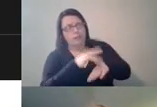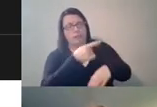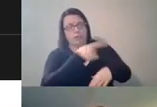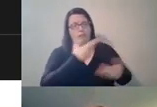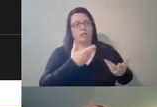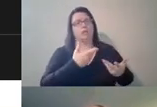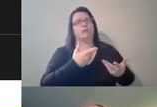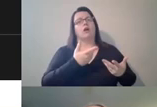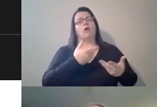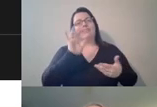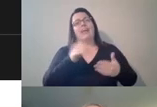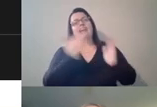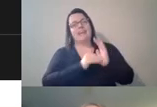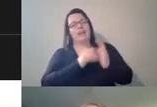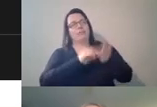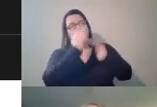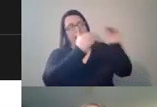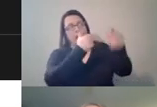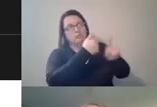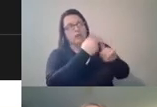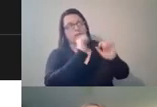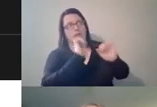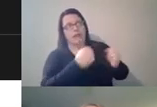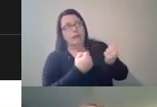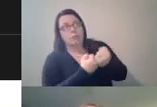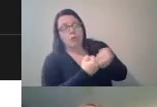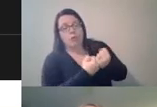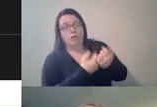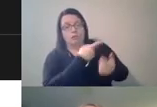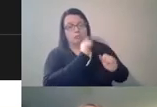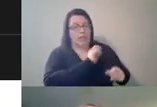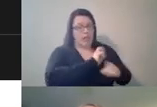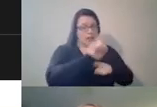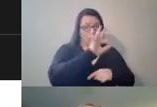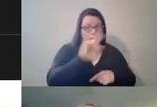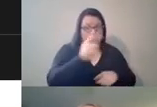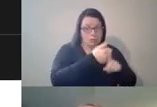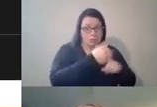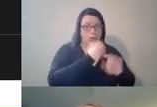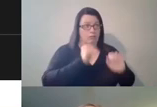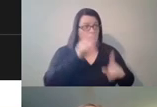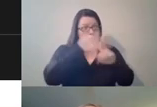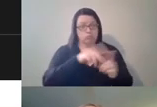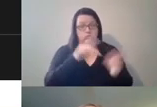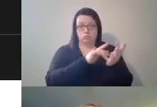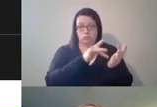supported, or do they have knowledge to manage their needs? Can they call 911? Can they make a doctor's appointment? Can they call someone to fix the windows and the